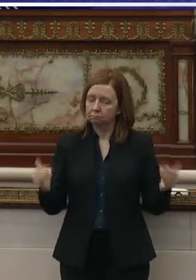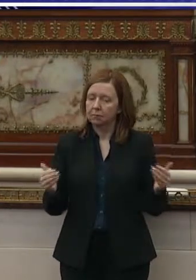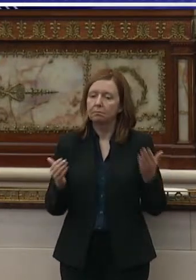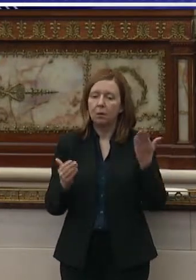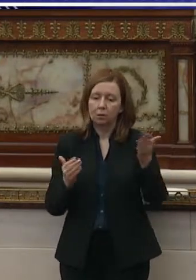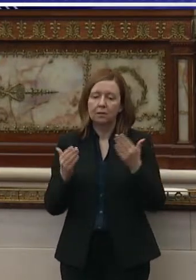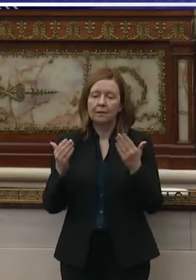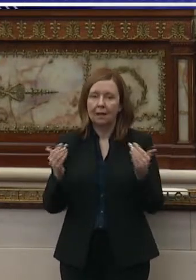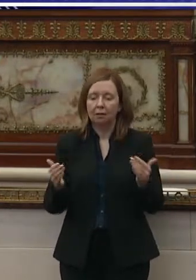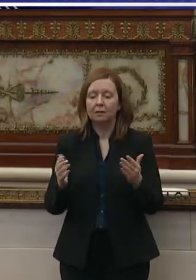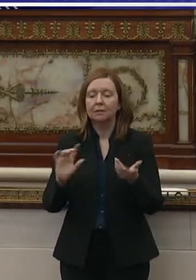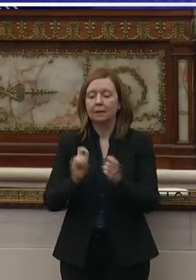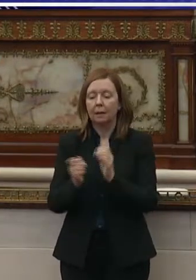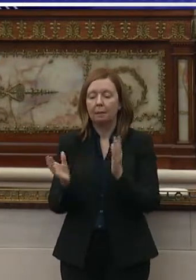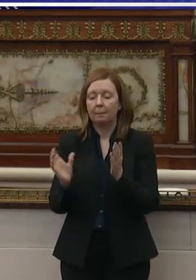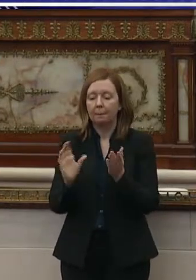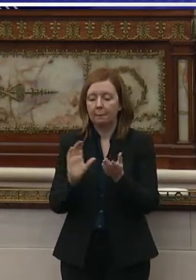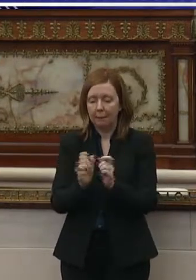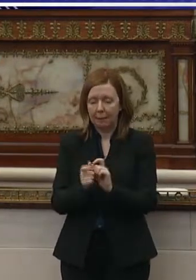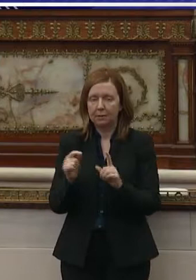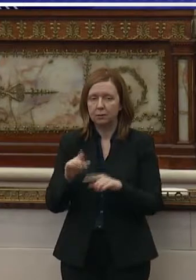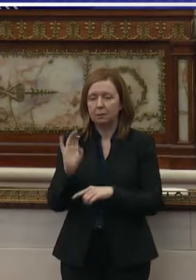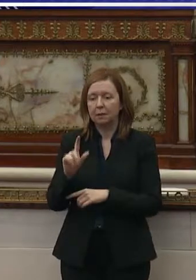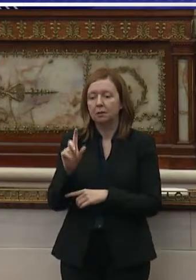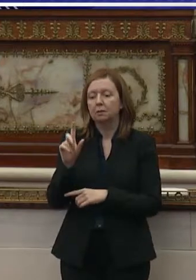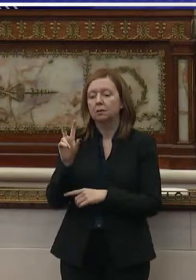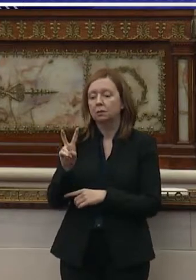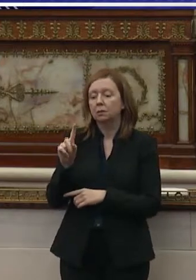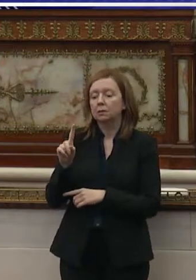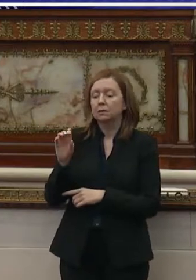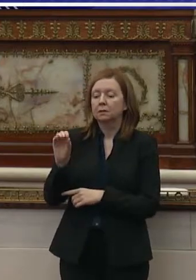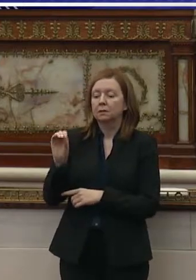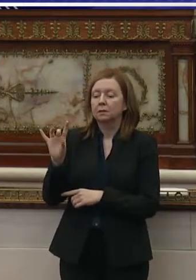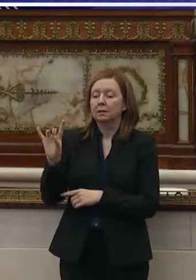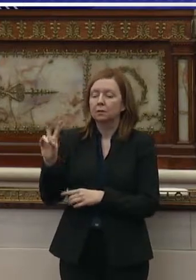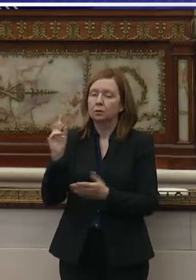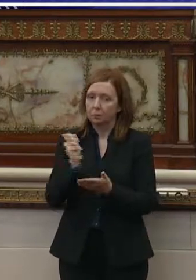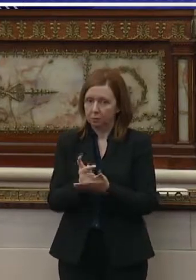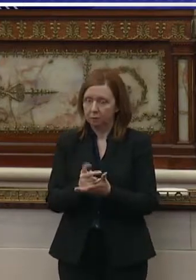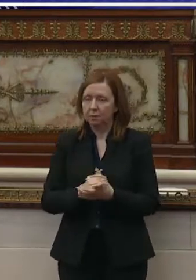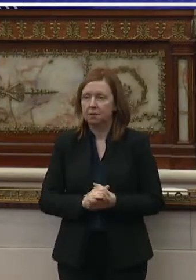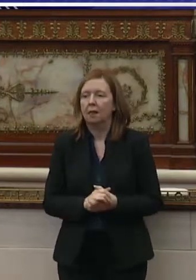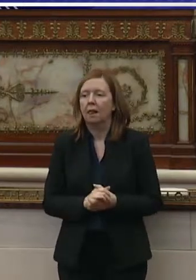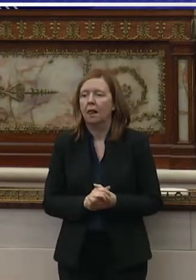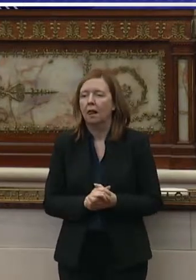carries, and the amendment to Bill number 210082 has been approved.